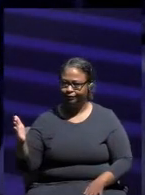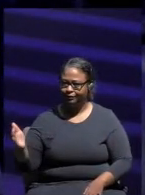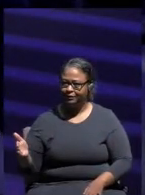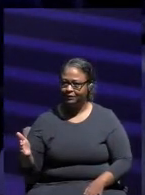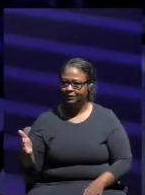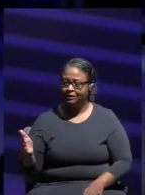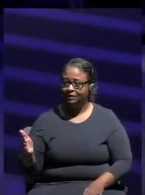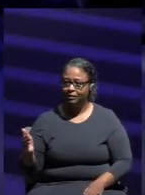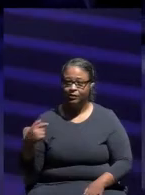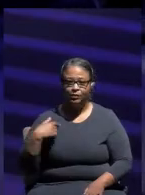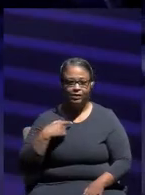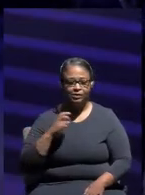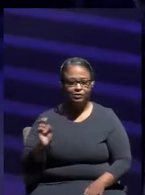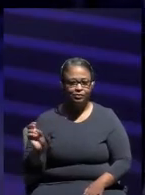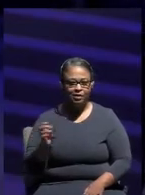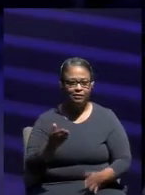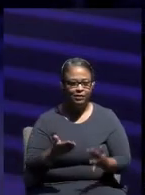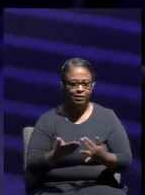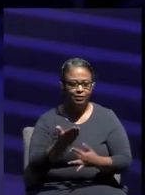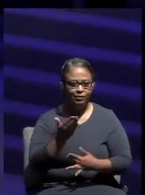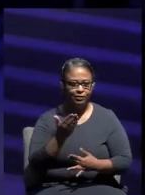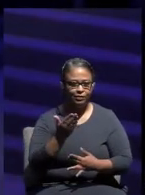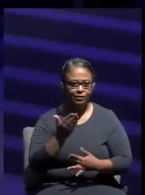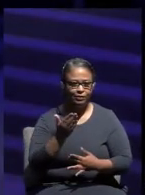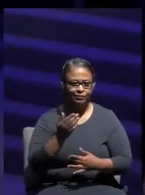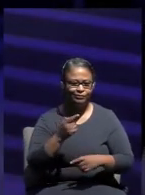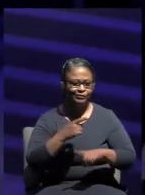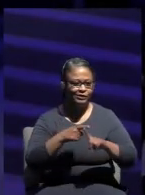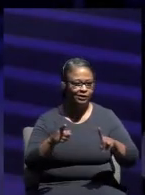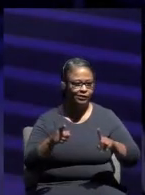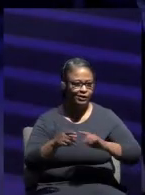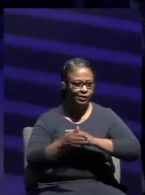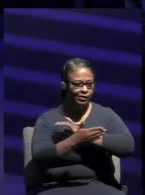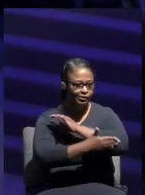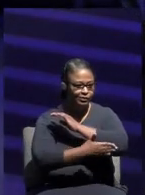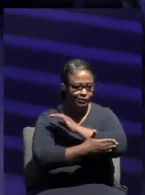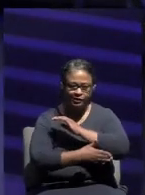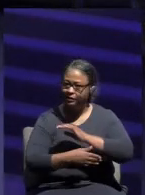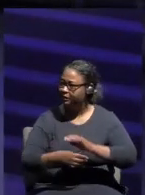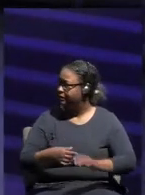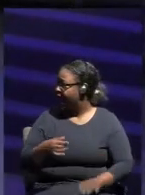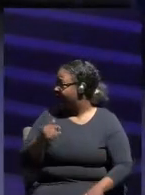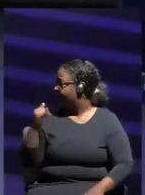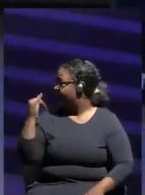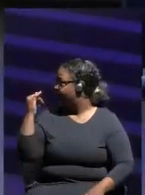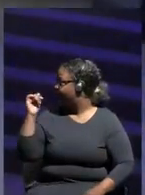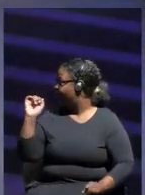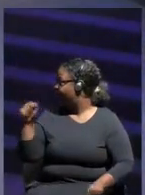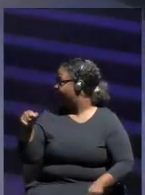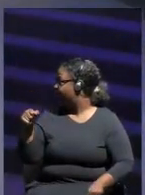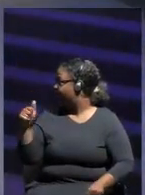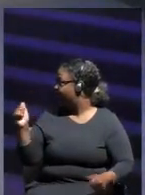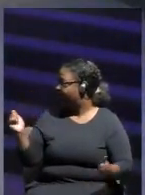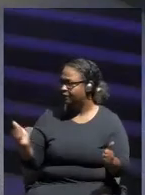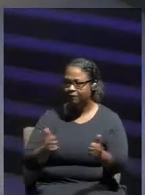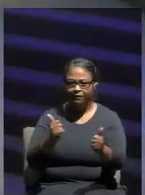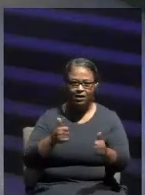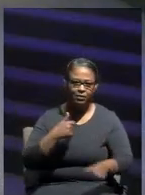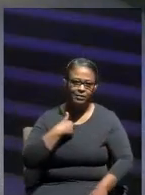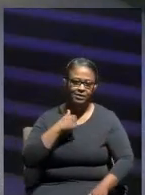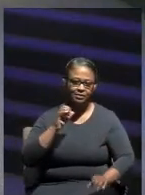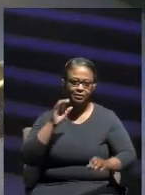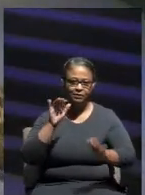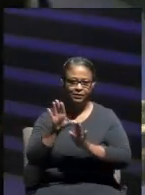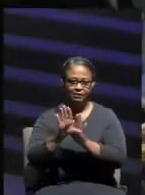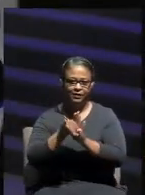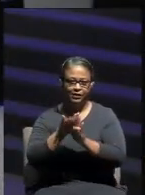now. Traveling through, you guys can come on. Yeah, come on. Traveling through the Bible, and they are